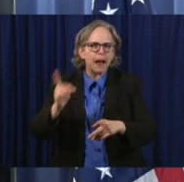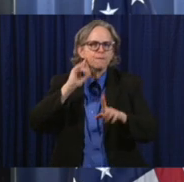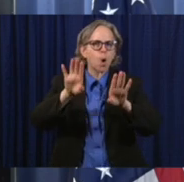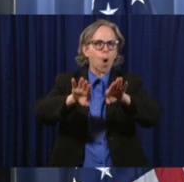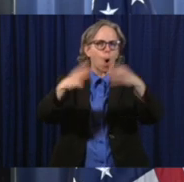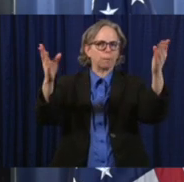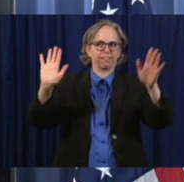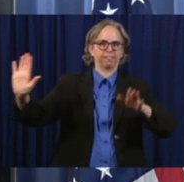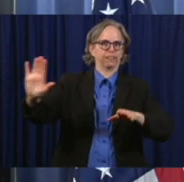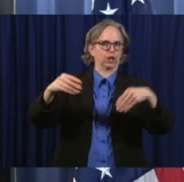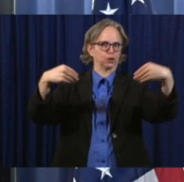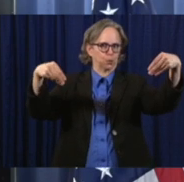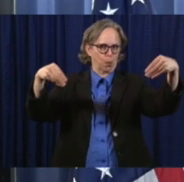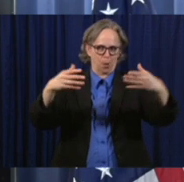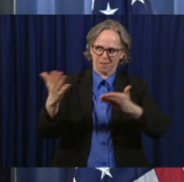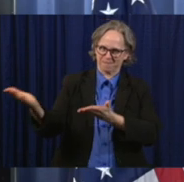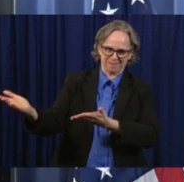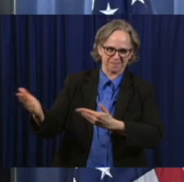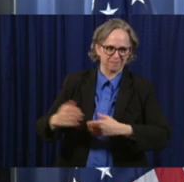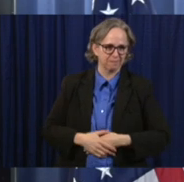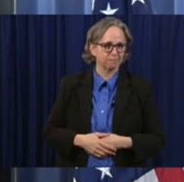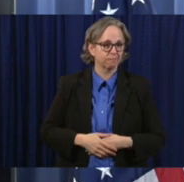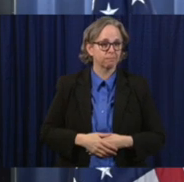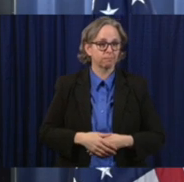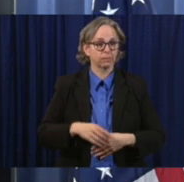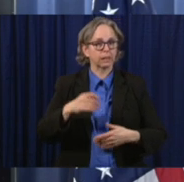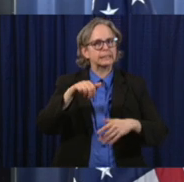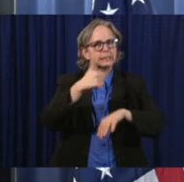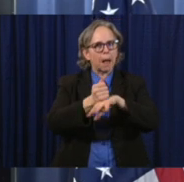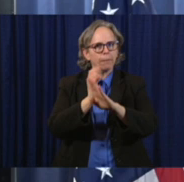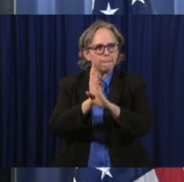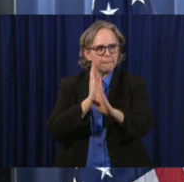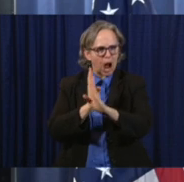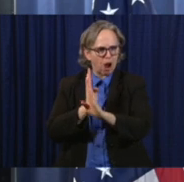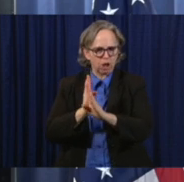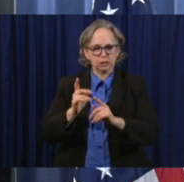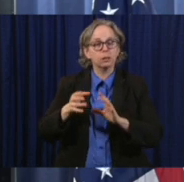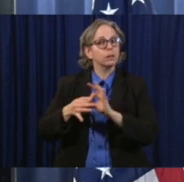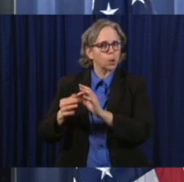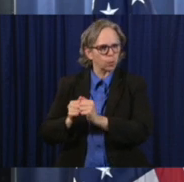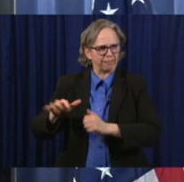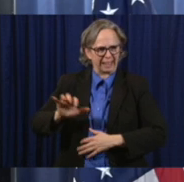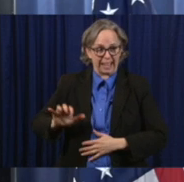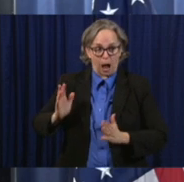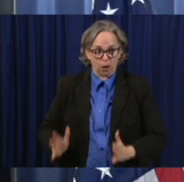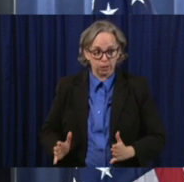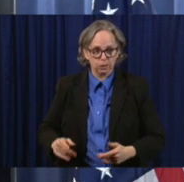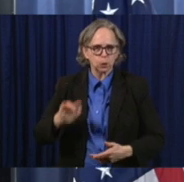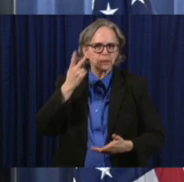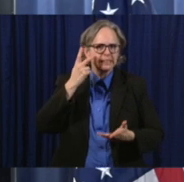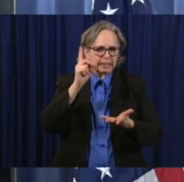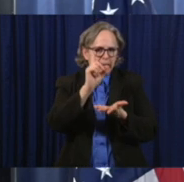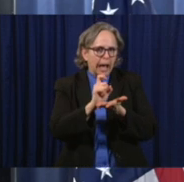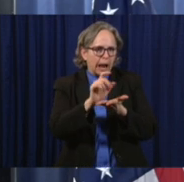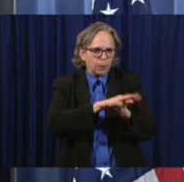to customers. They've installed a barrier at the checkout, and you can see the hand sanitizer with